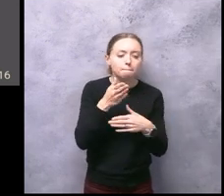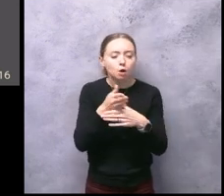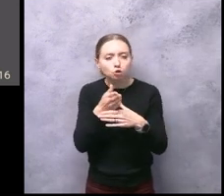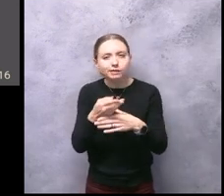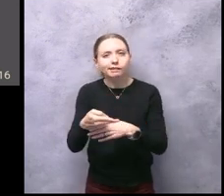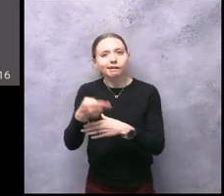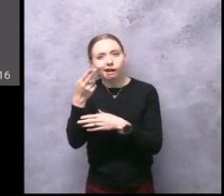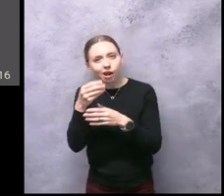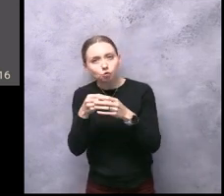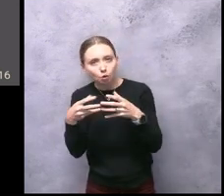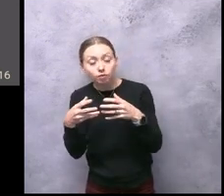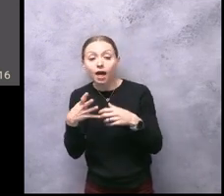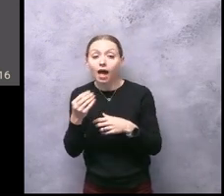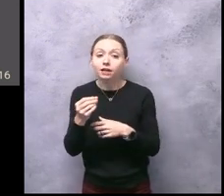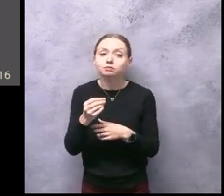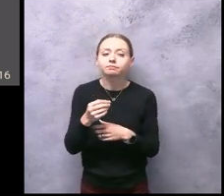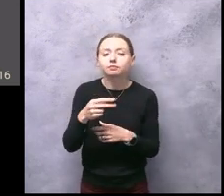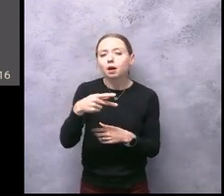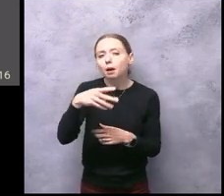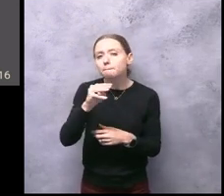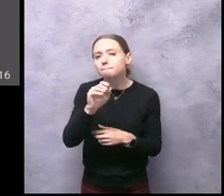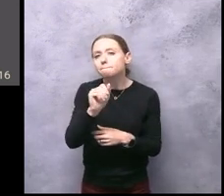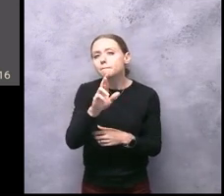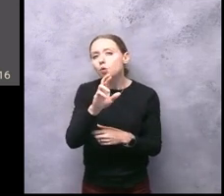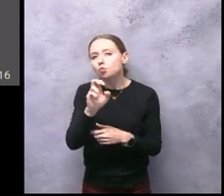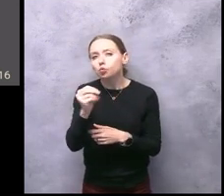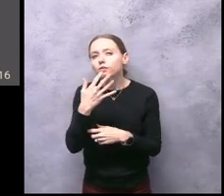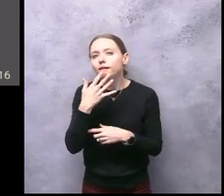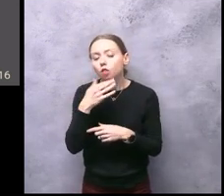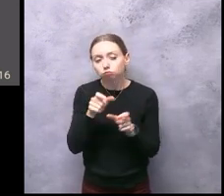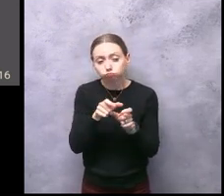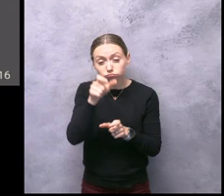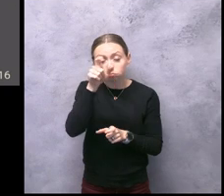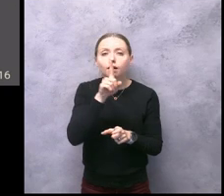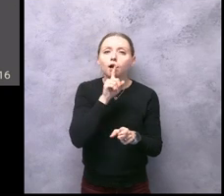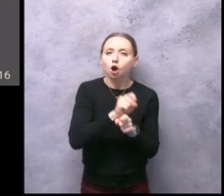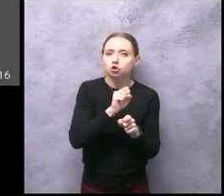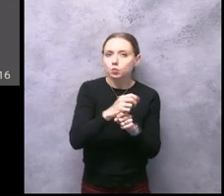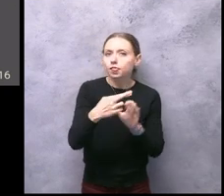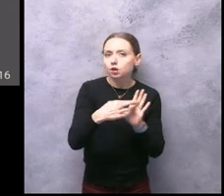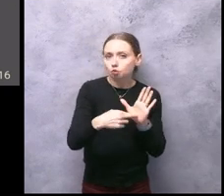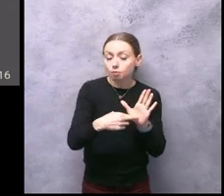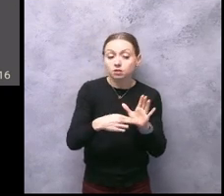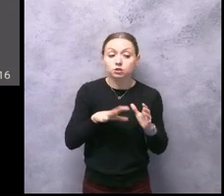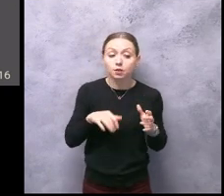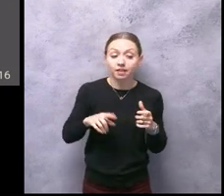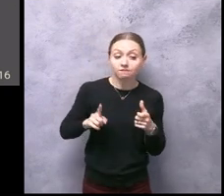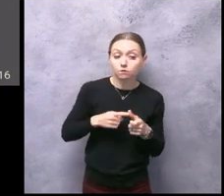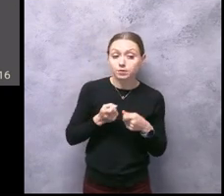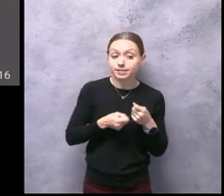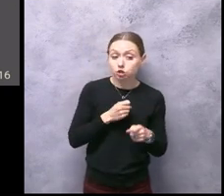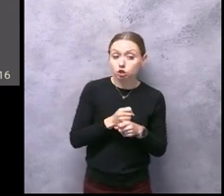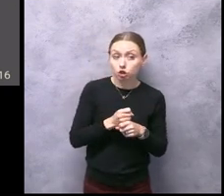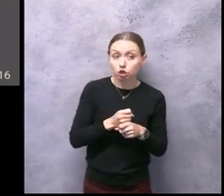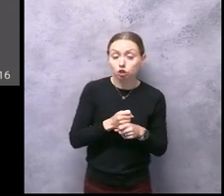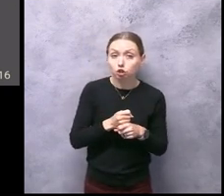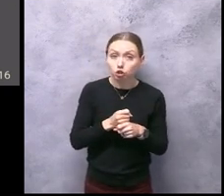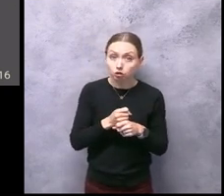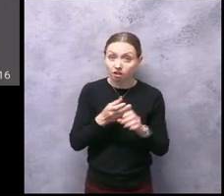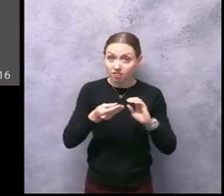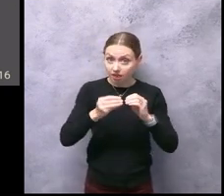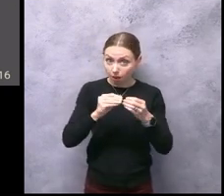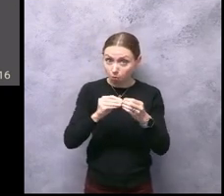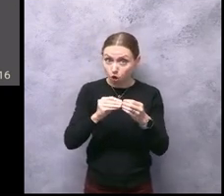And so as you can see in year one, that projected versus actual enrollment is within